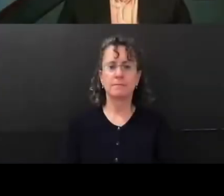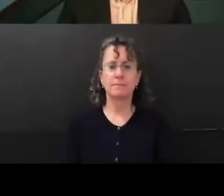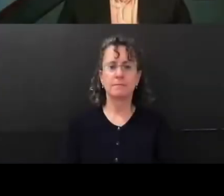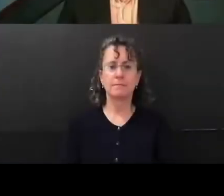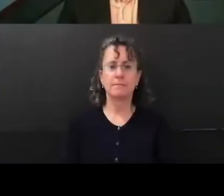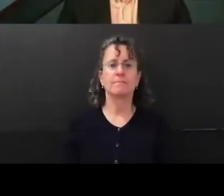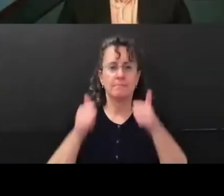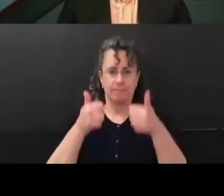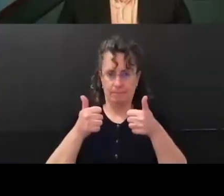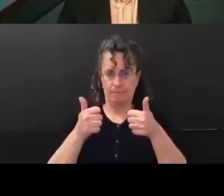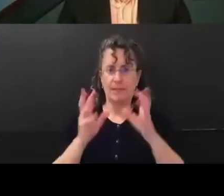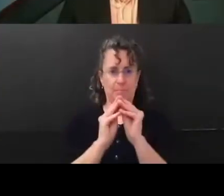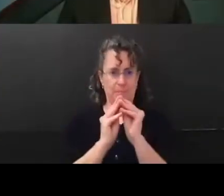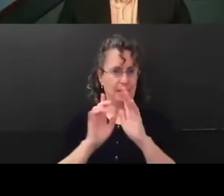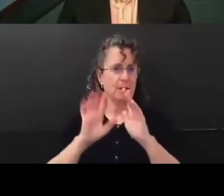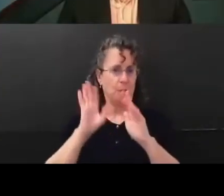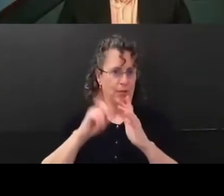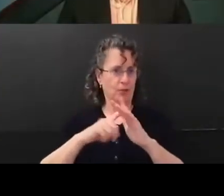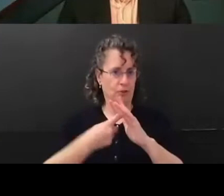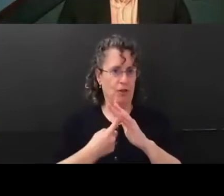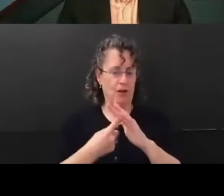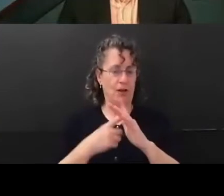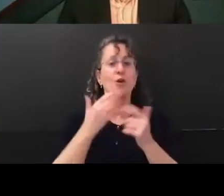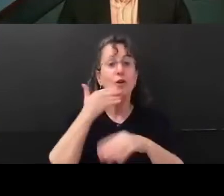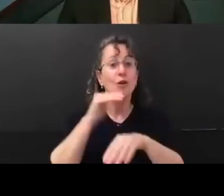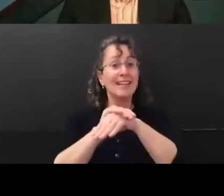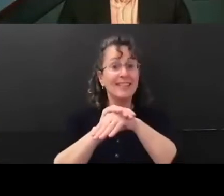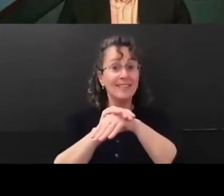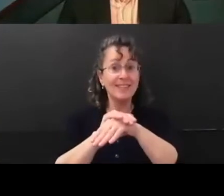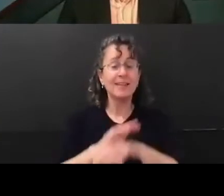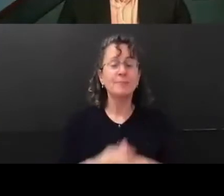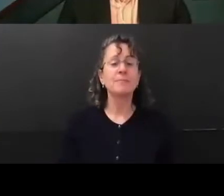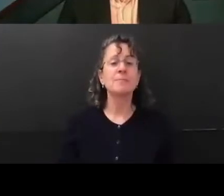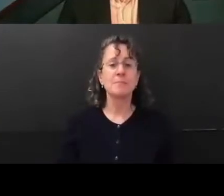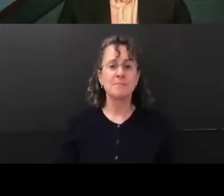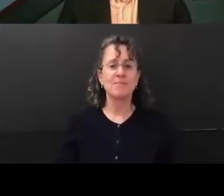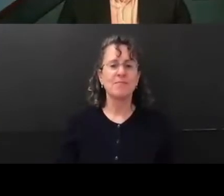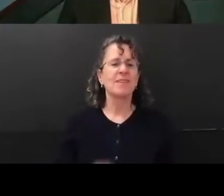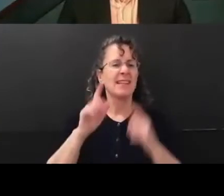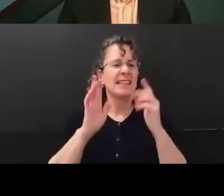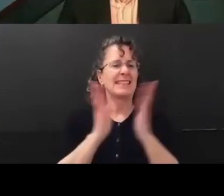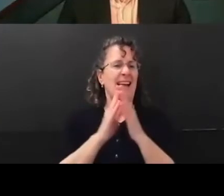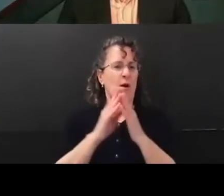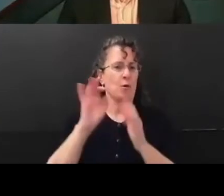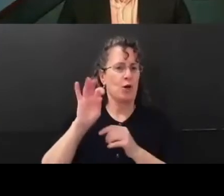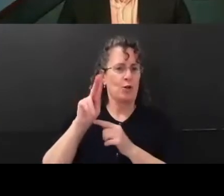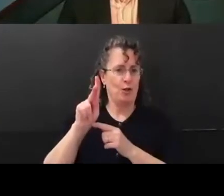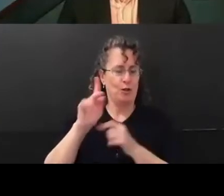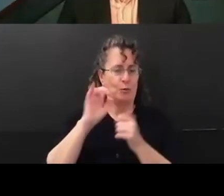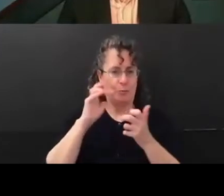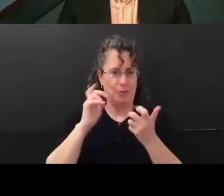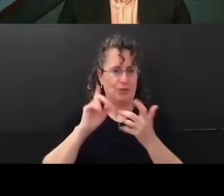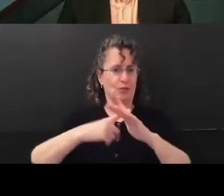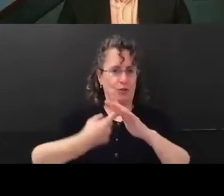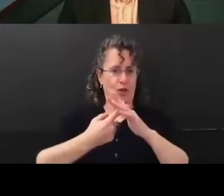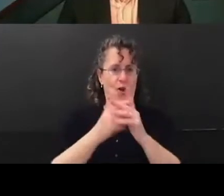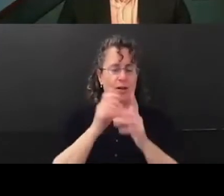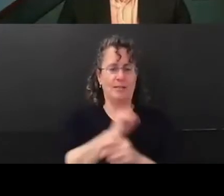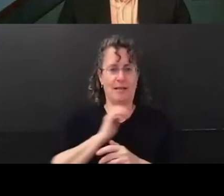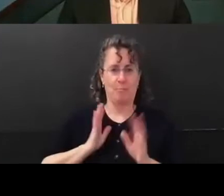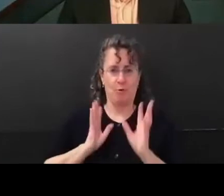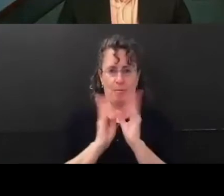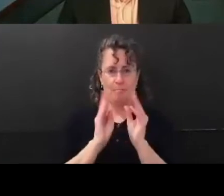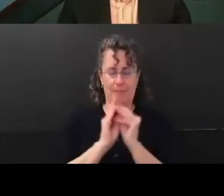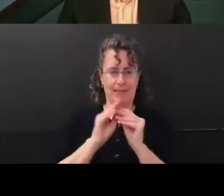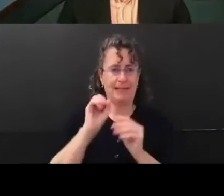All set. Okay, thanks. Good evening. I would like to call the Select Board meeting of September 14th, 2020 to